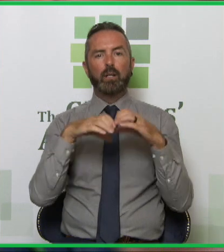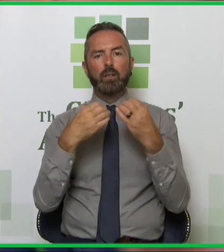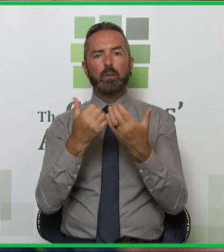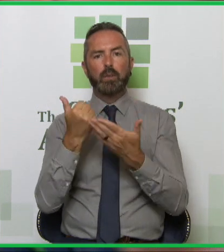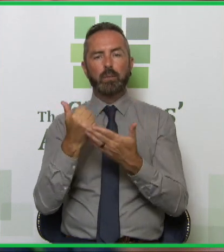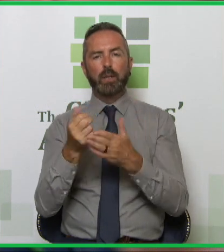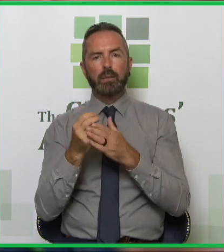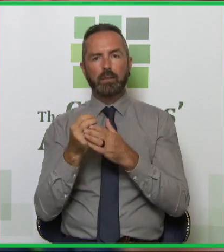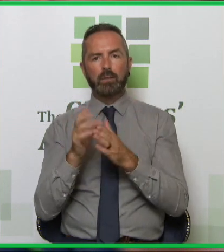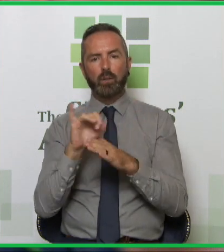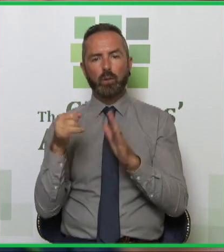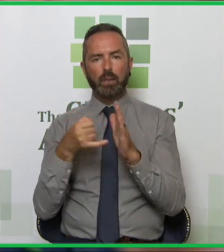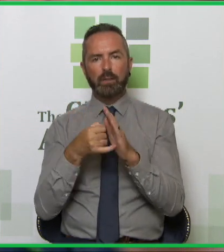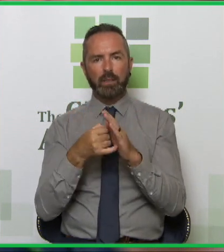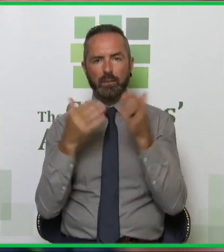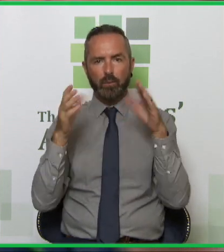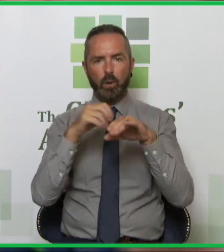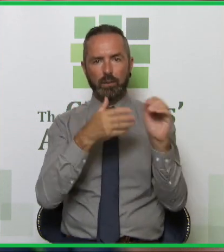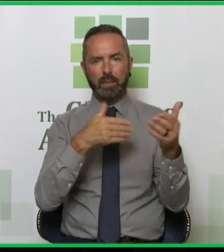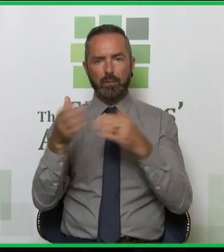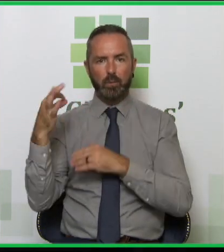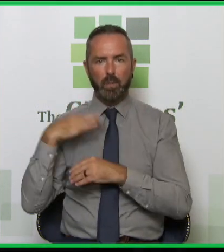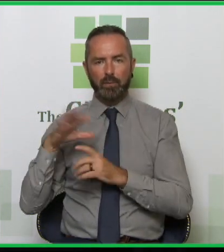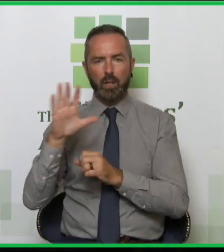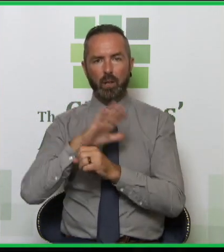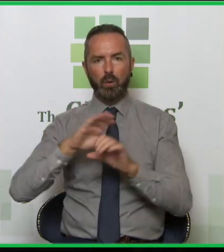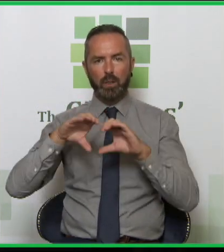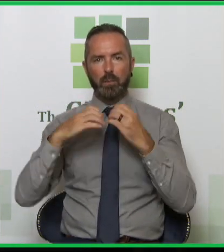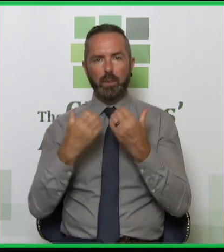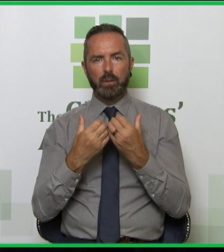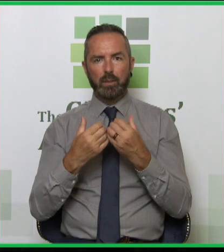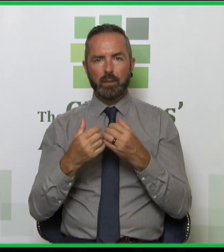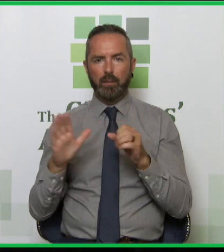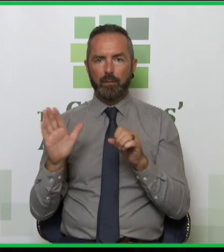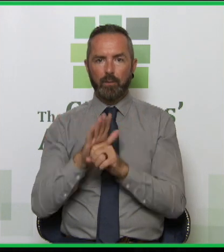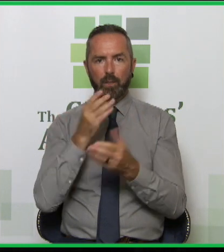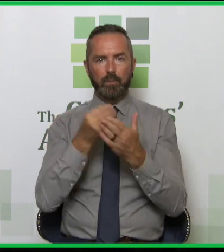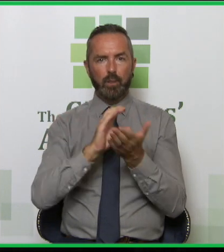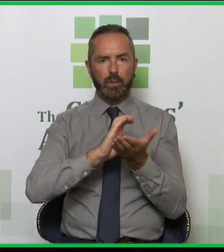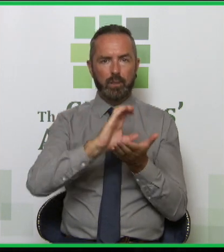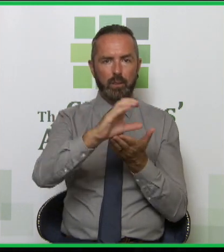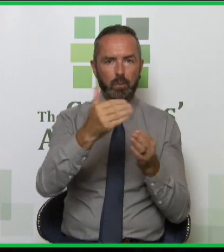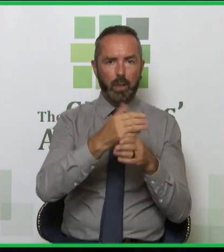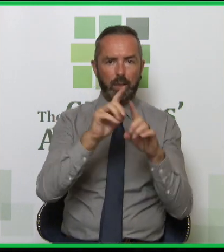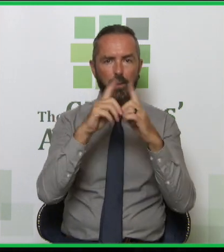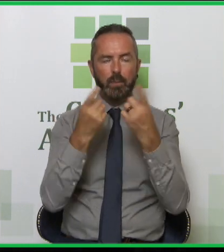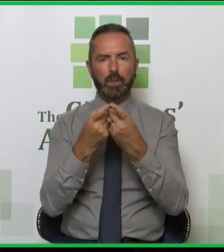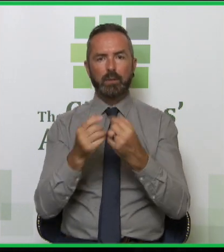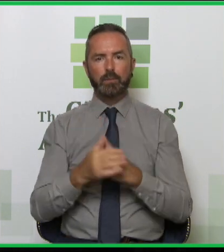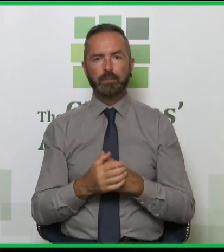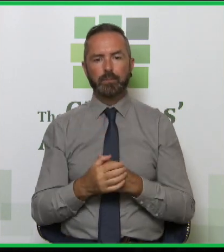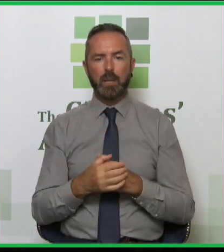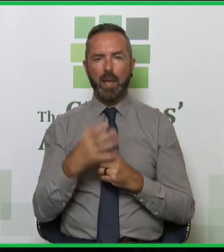focus on delivering benefits for local communities, and they're fully funded by the department to do that. We